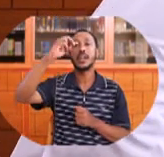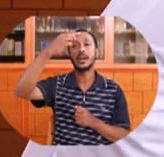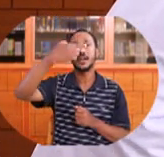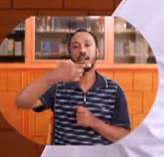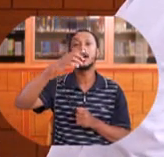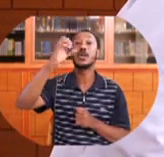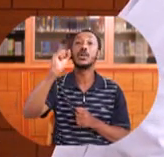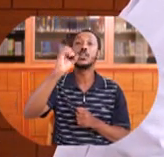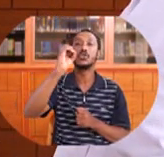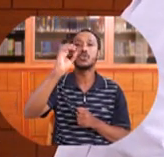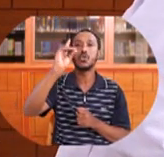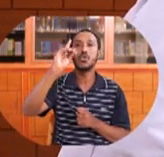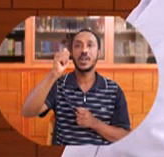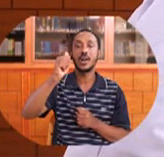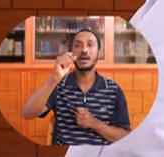of washing soda.